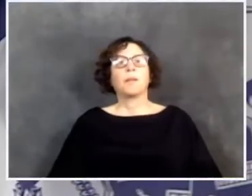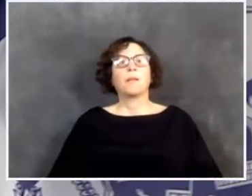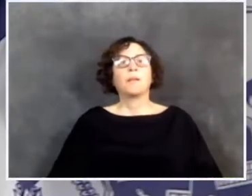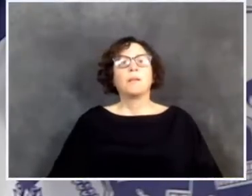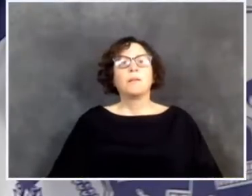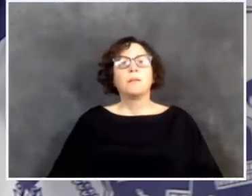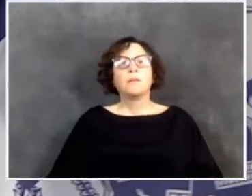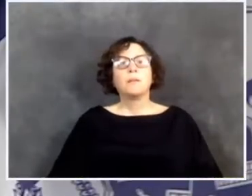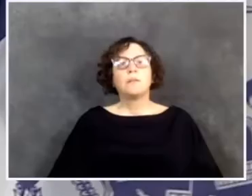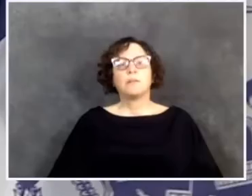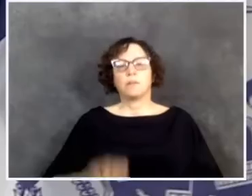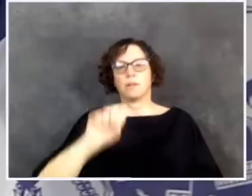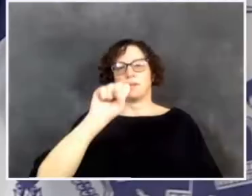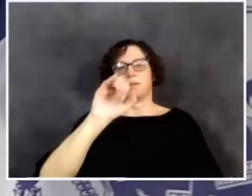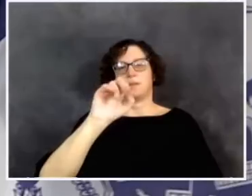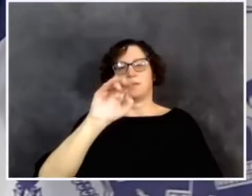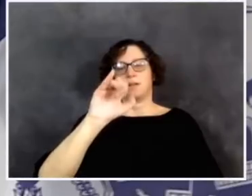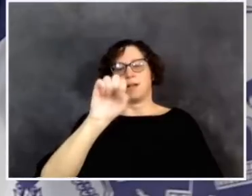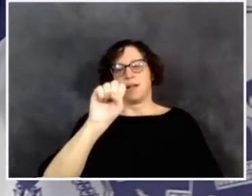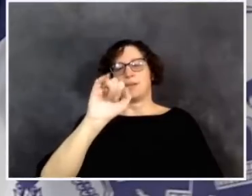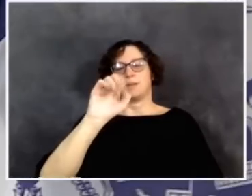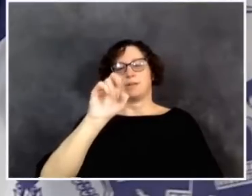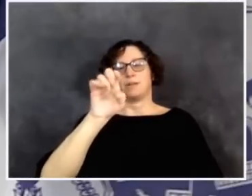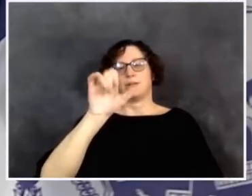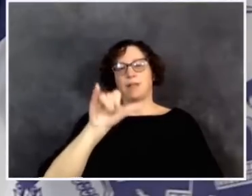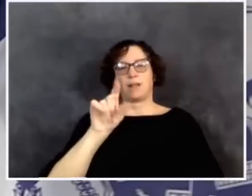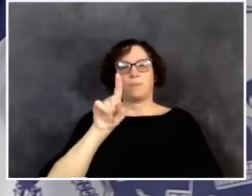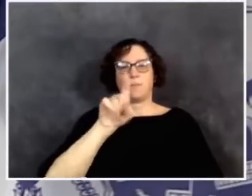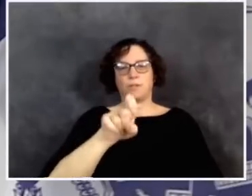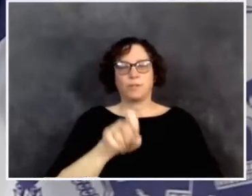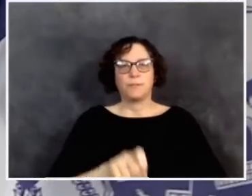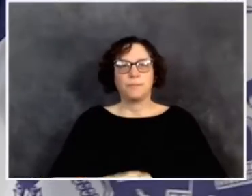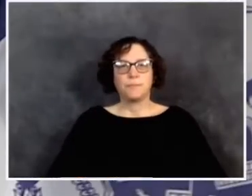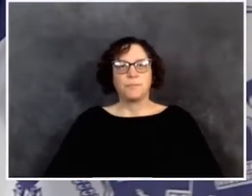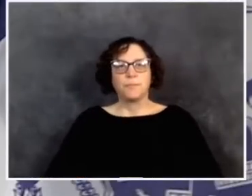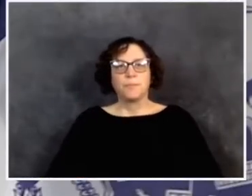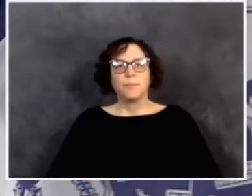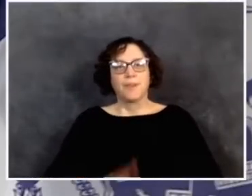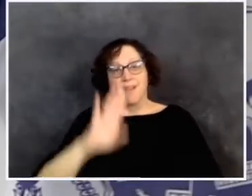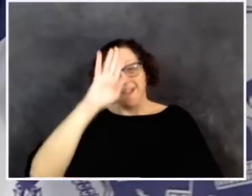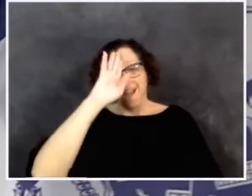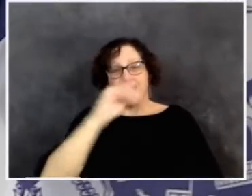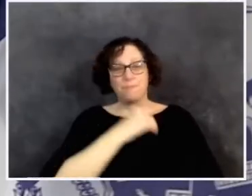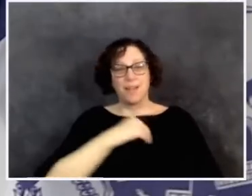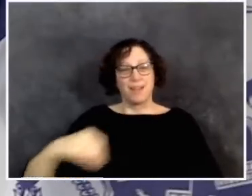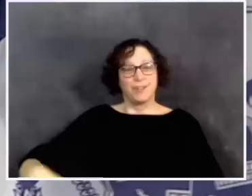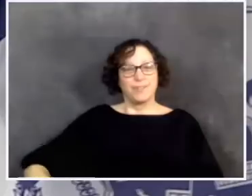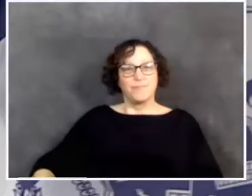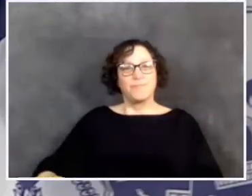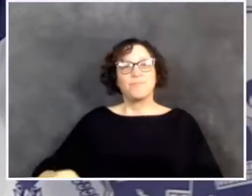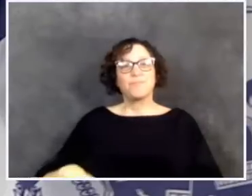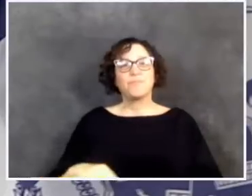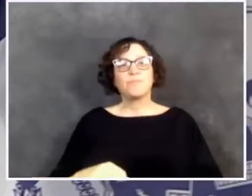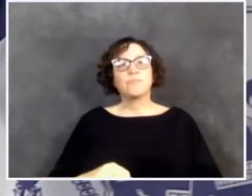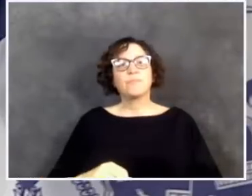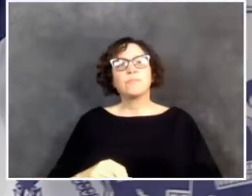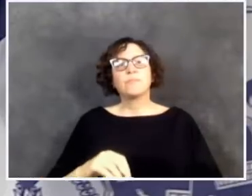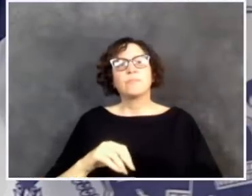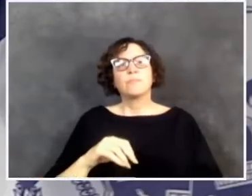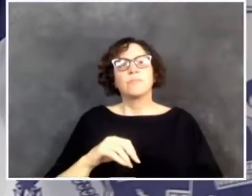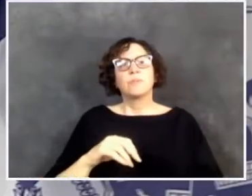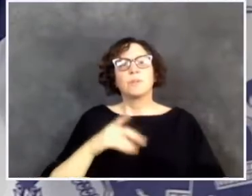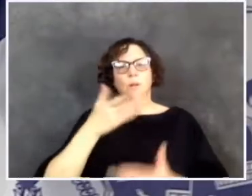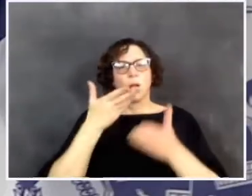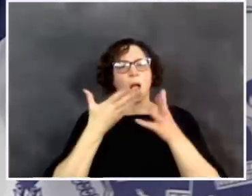Hi, Mr. Mayor. This is Sydney with Gothamist. You've been updating us every day on these very three specific indicators for